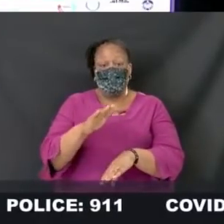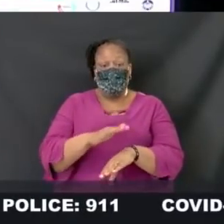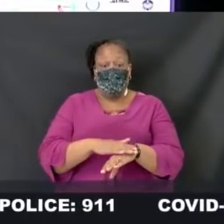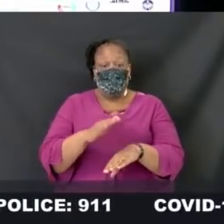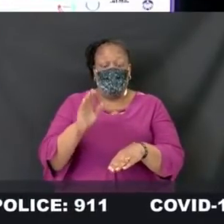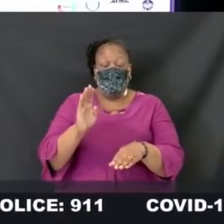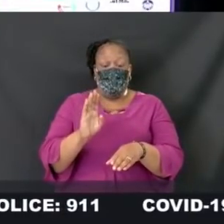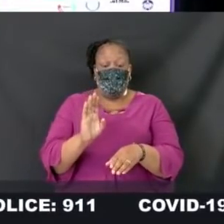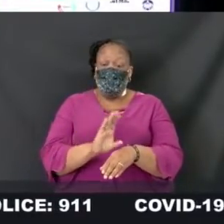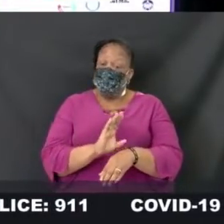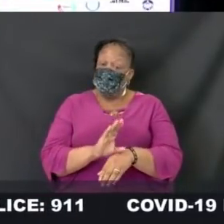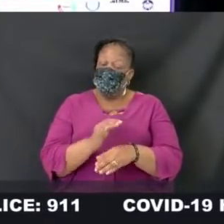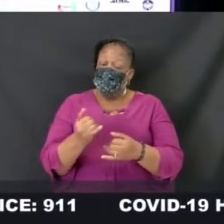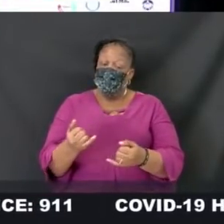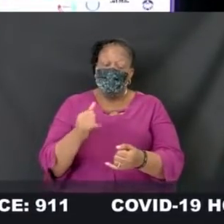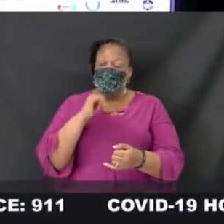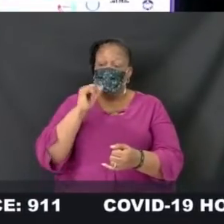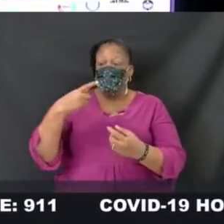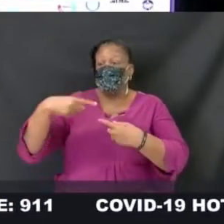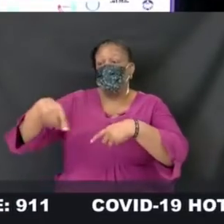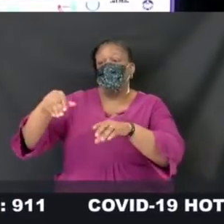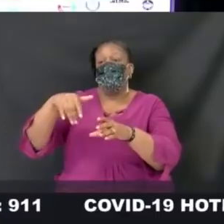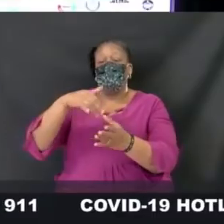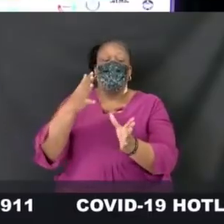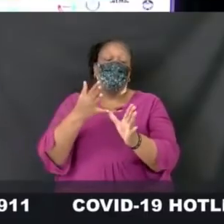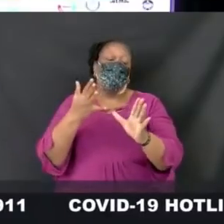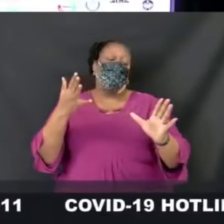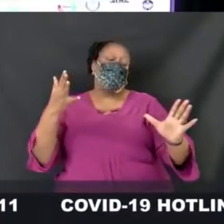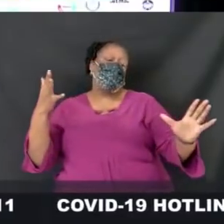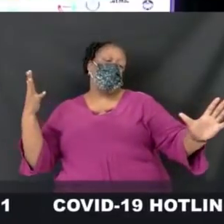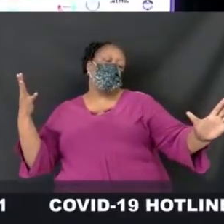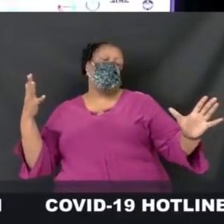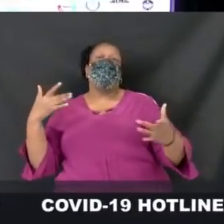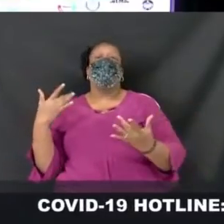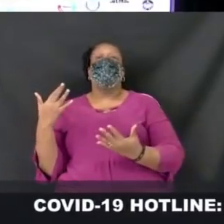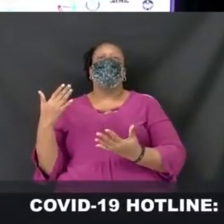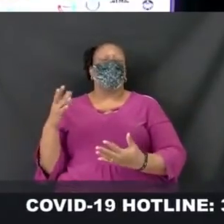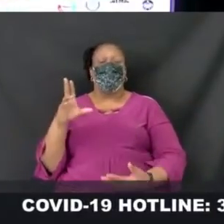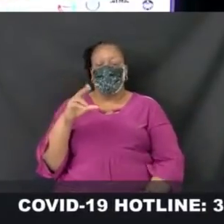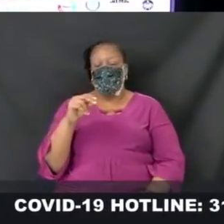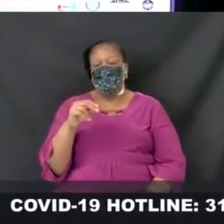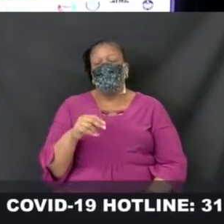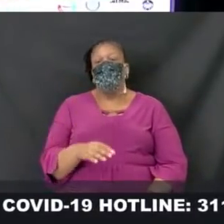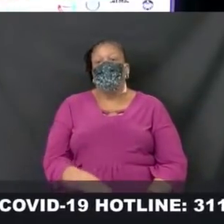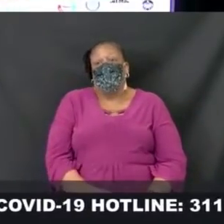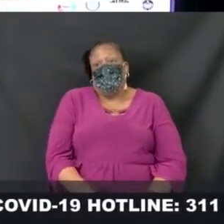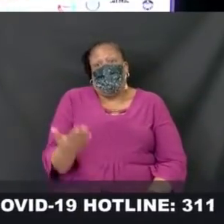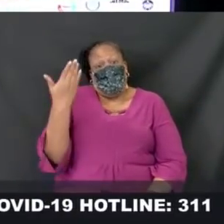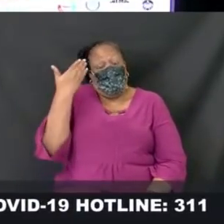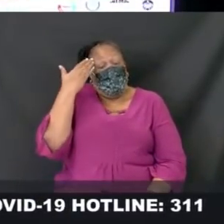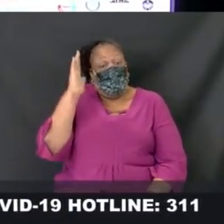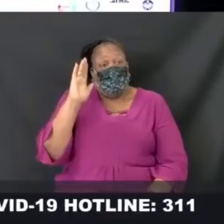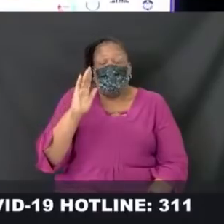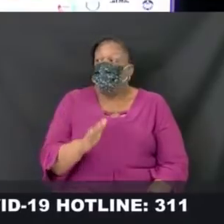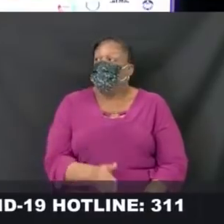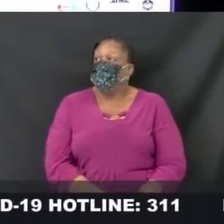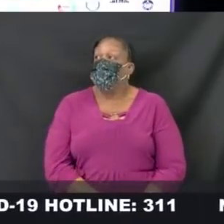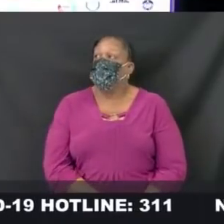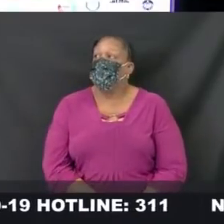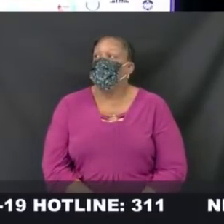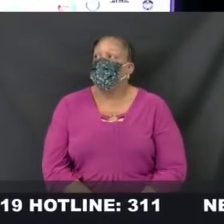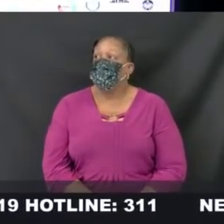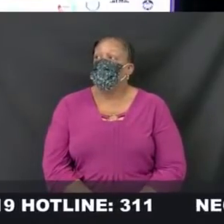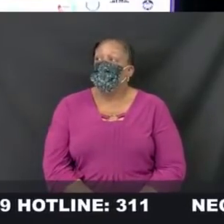as compliance and readiness to respond to any future eventuality as it regards to